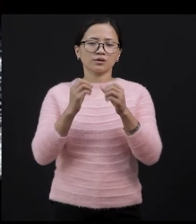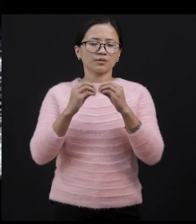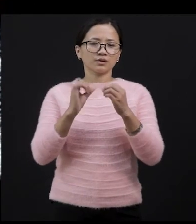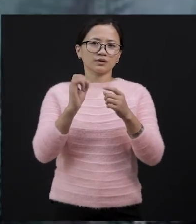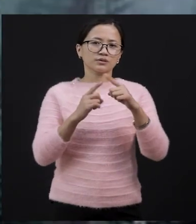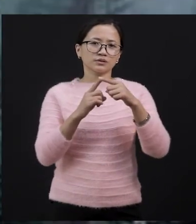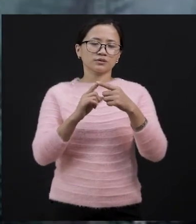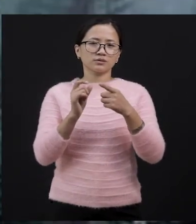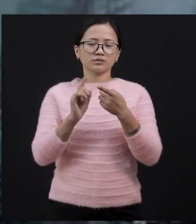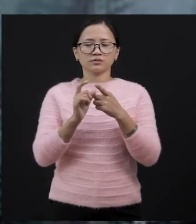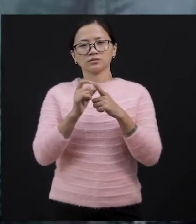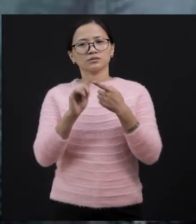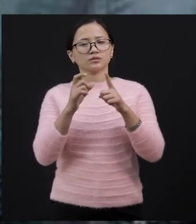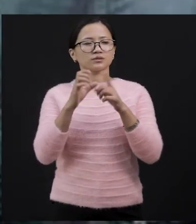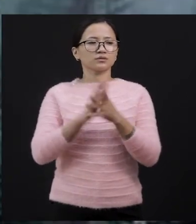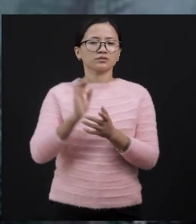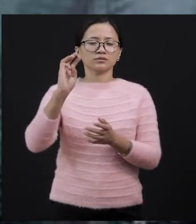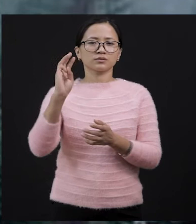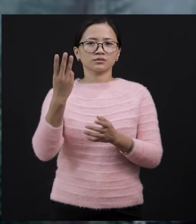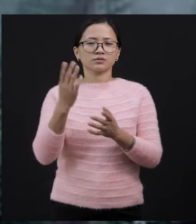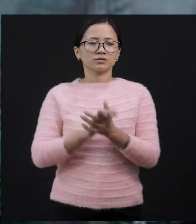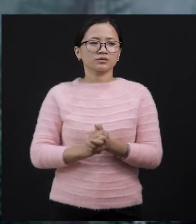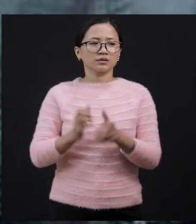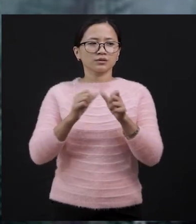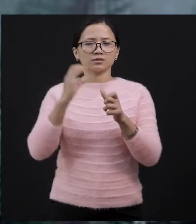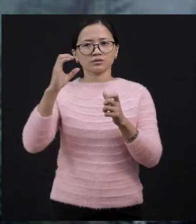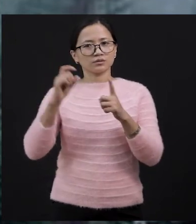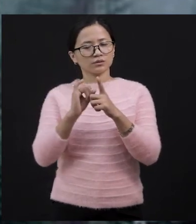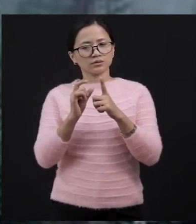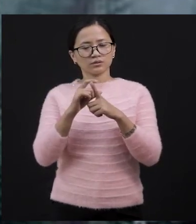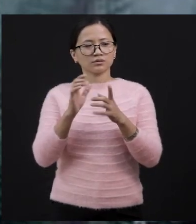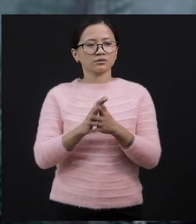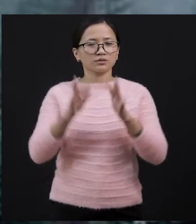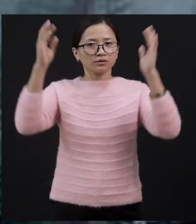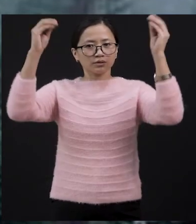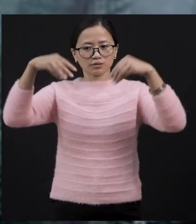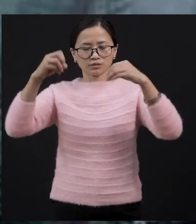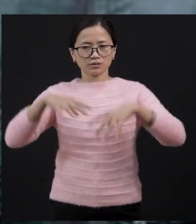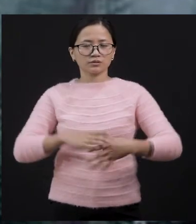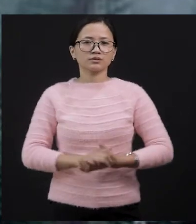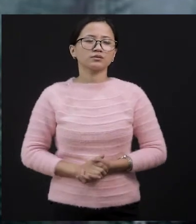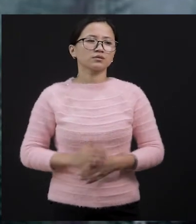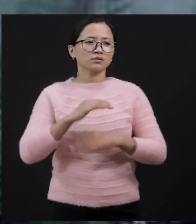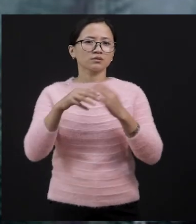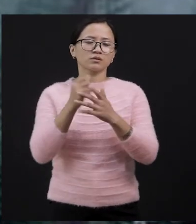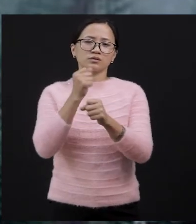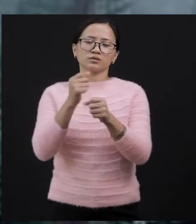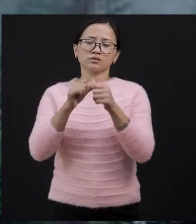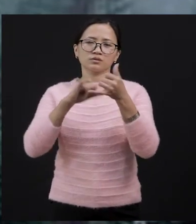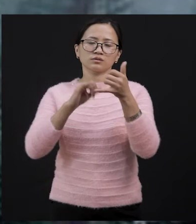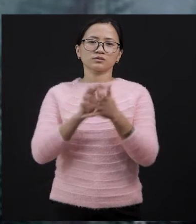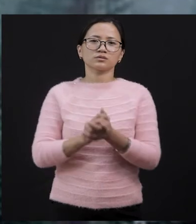Okay. The third is acid rain. Because of all these